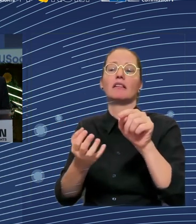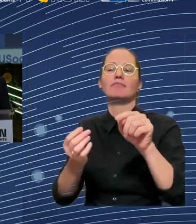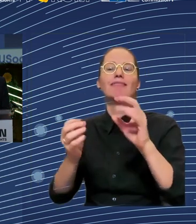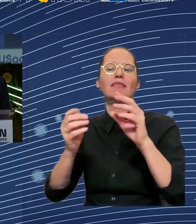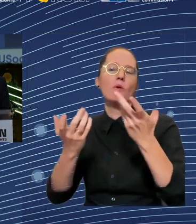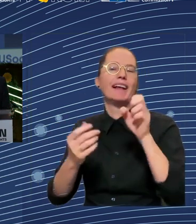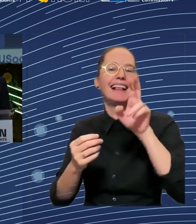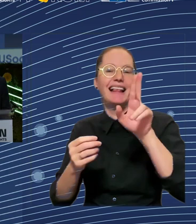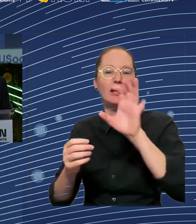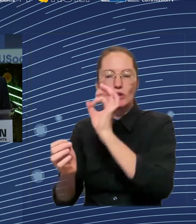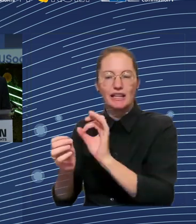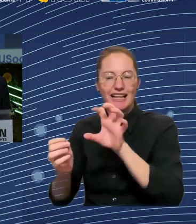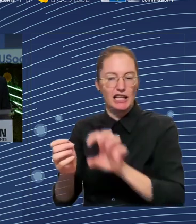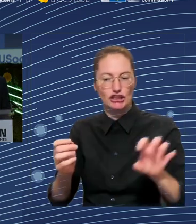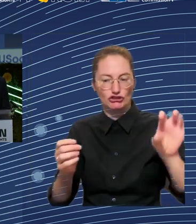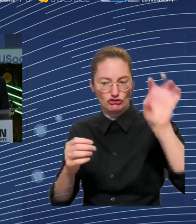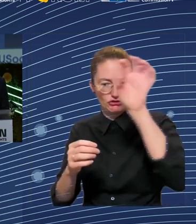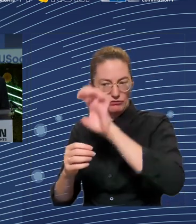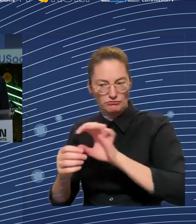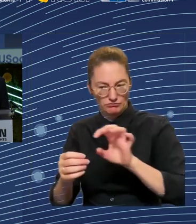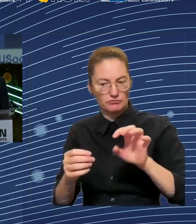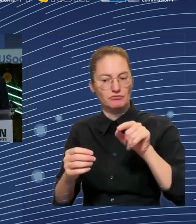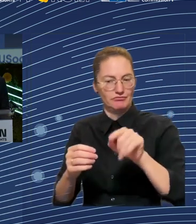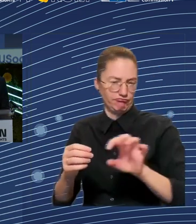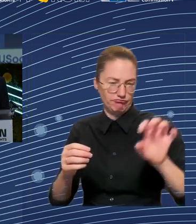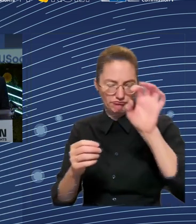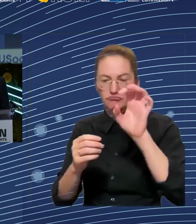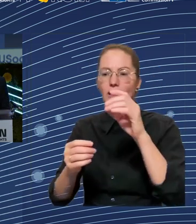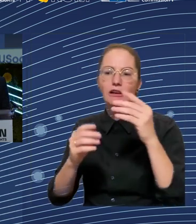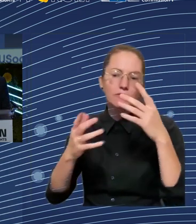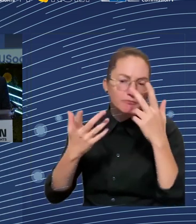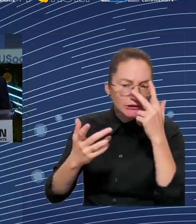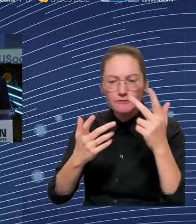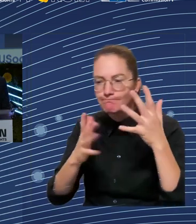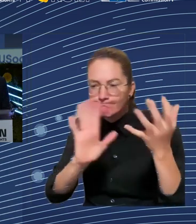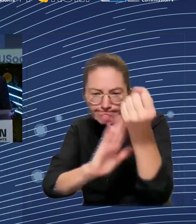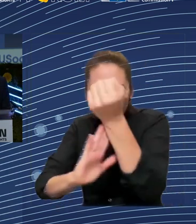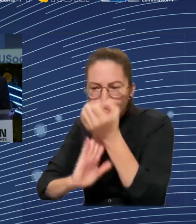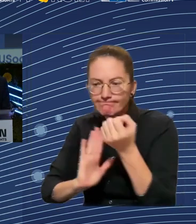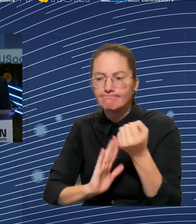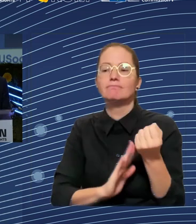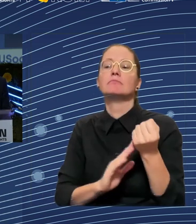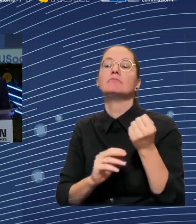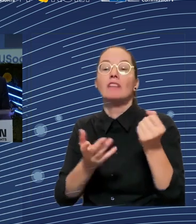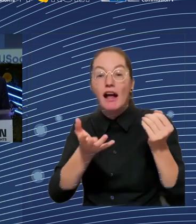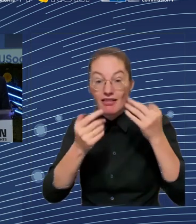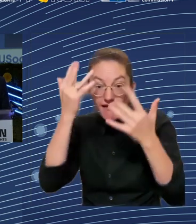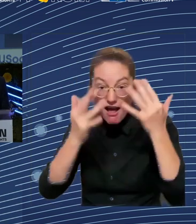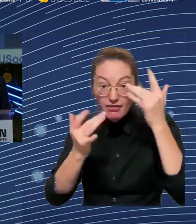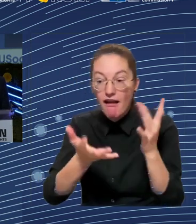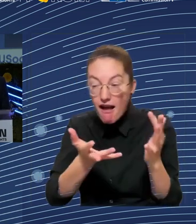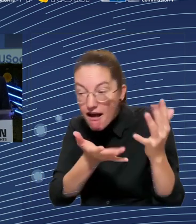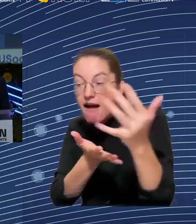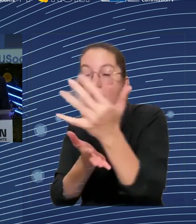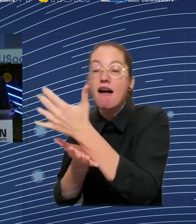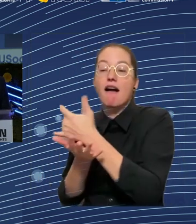EU, between 40 to 60% of population can reach and the closest